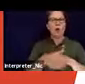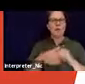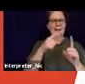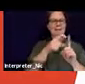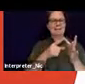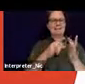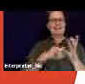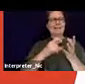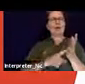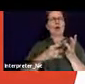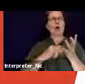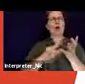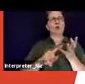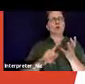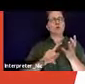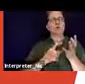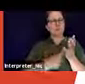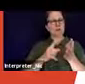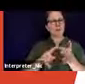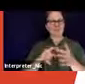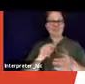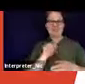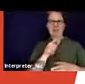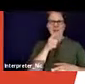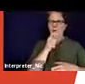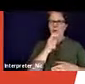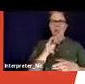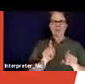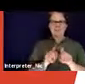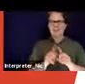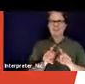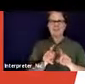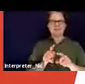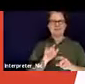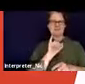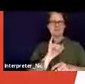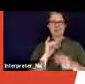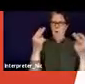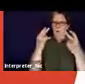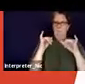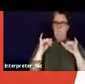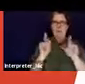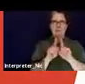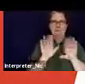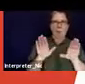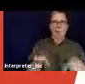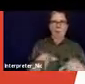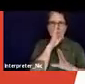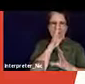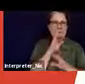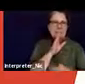us are trying not to use this term anymore. I think it makes it sound like we've got this horrible secret that we're sort of keeping under our hat.